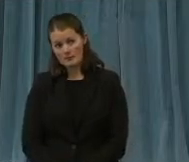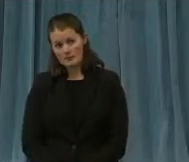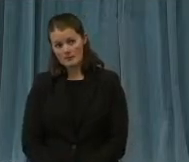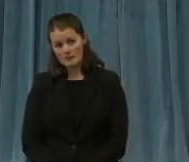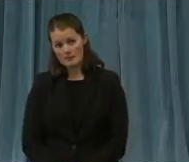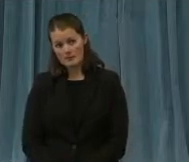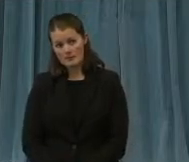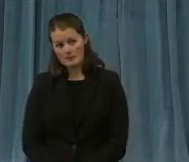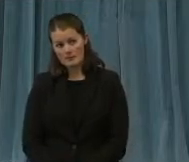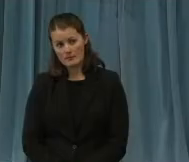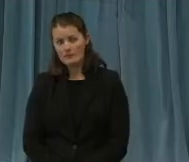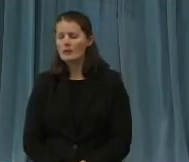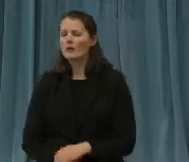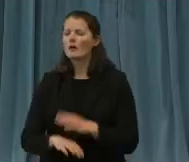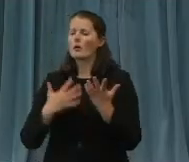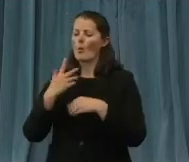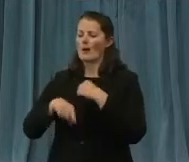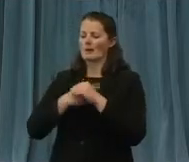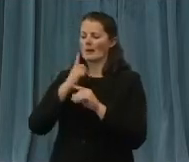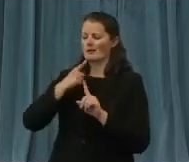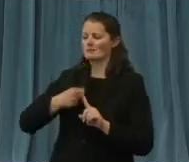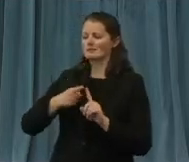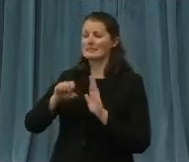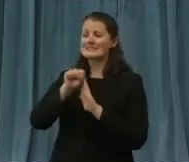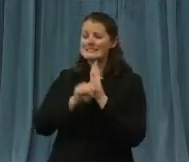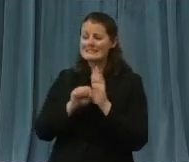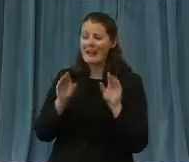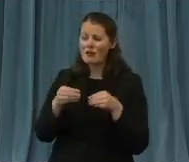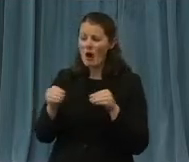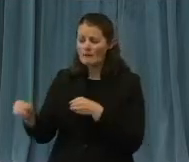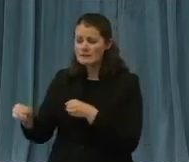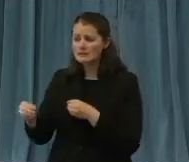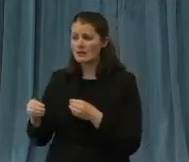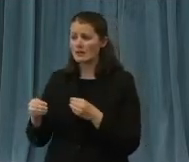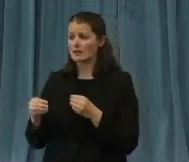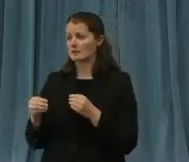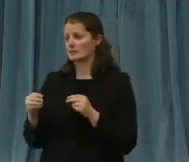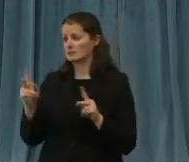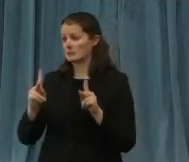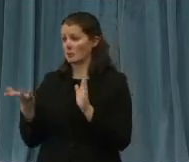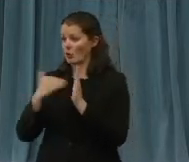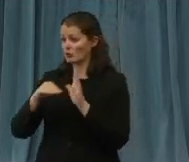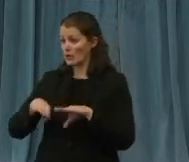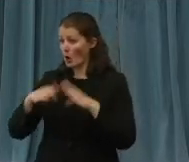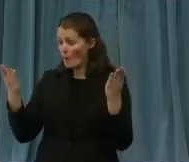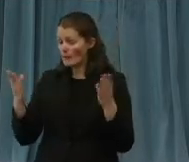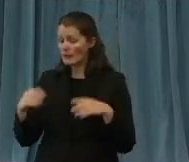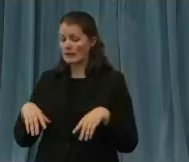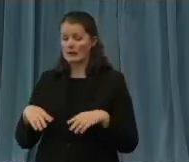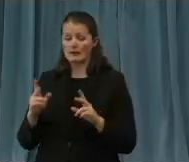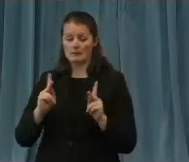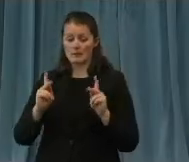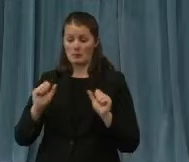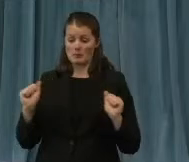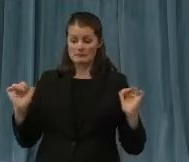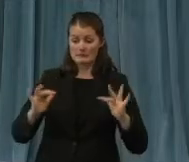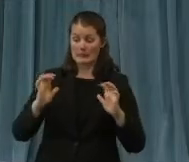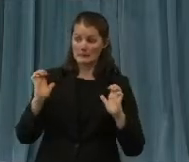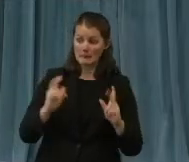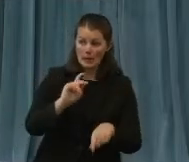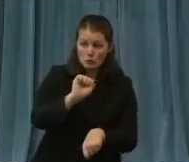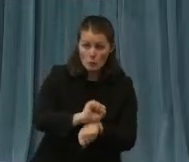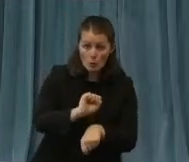DEETR in-person offices and the DMV might be opening? Do you envision that being part of phase one? I will leave